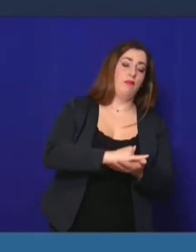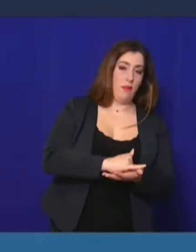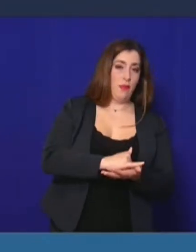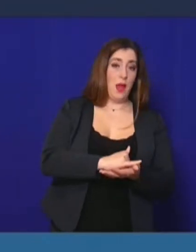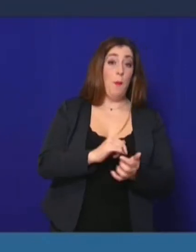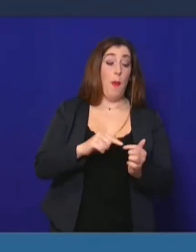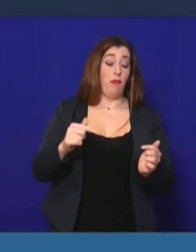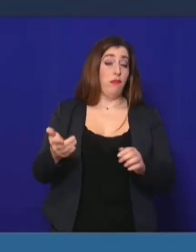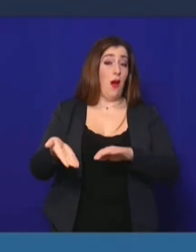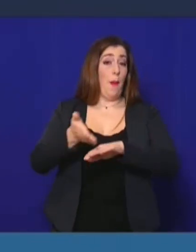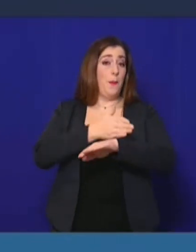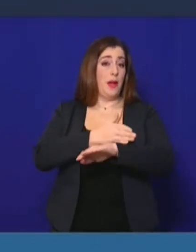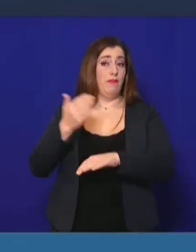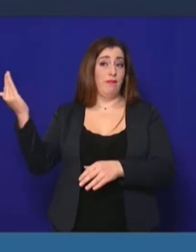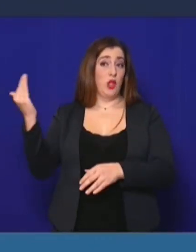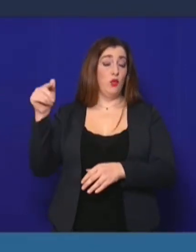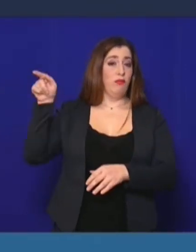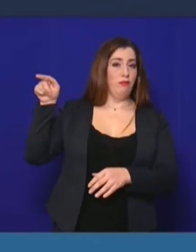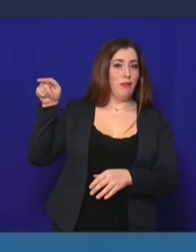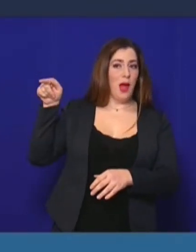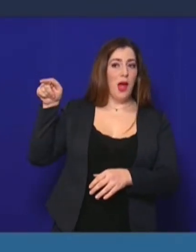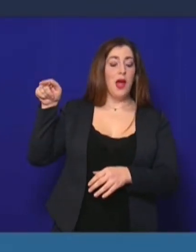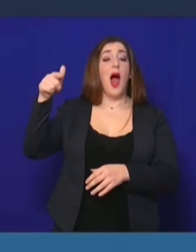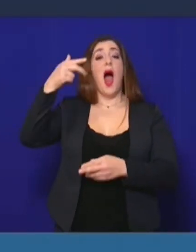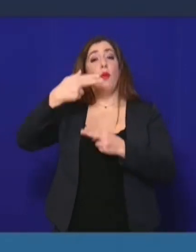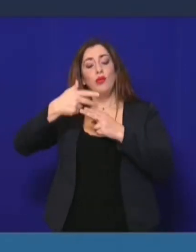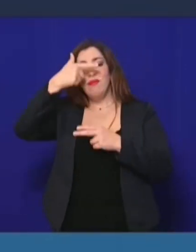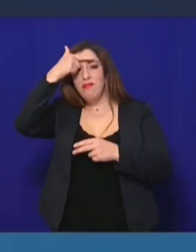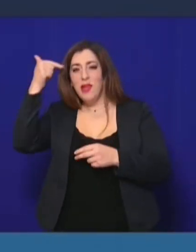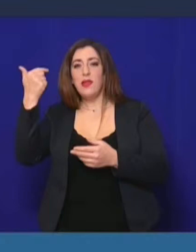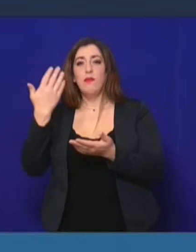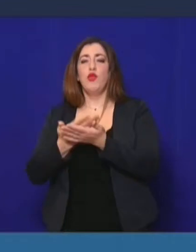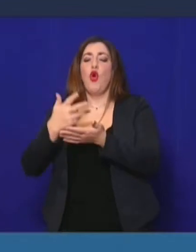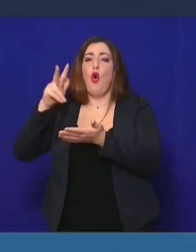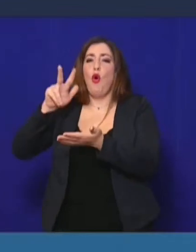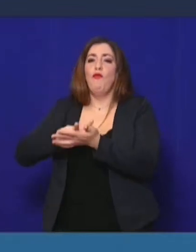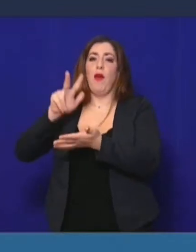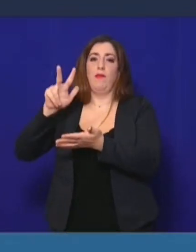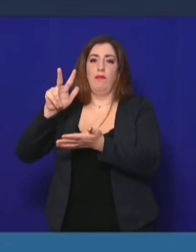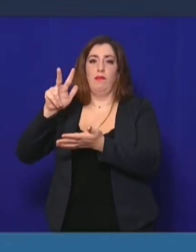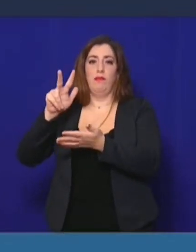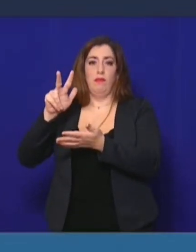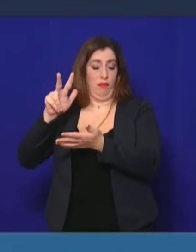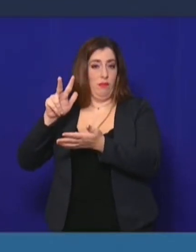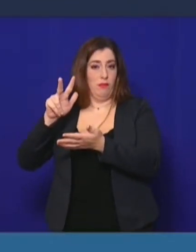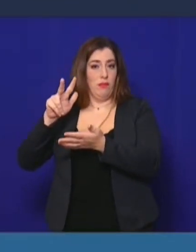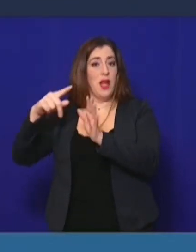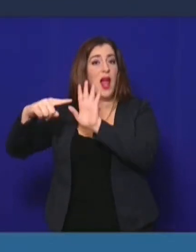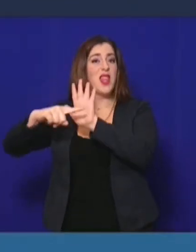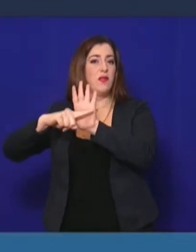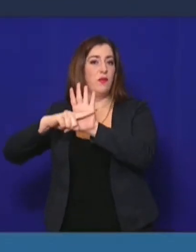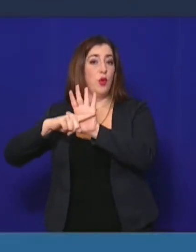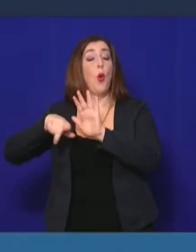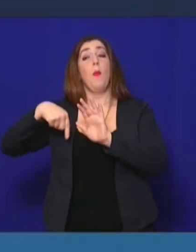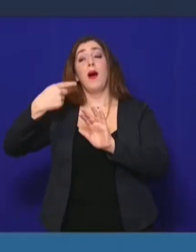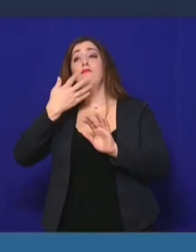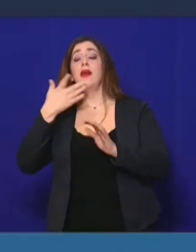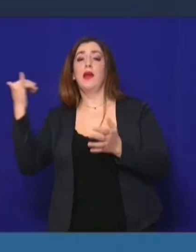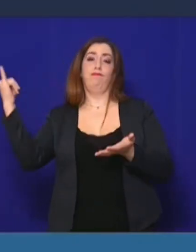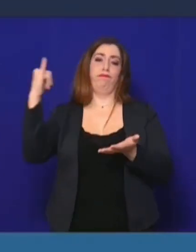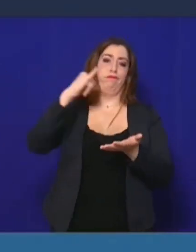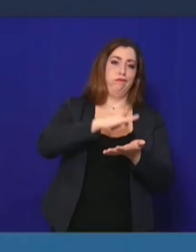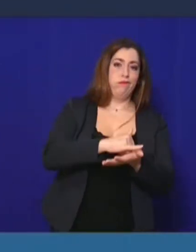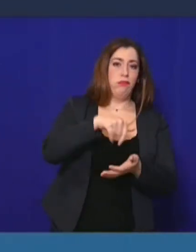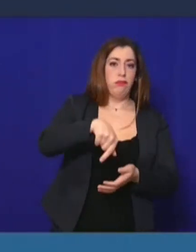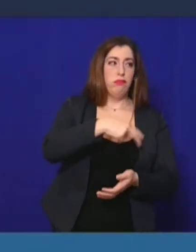għamlu hemmhekk u anka dawk in-nies li jiġu mbagħad ikunu qegħdin jitpoġġew f'kwarantina u dawk li ma jkollhomx test